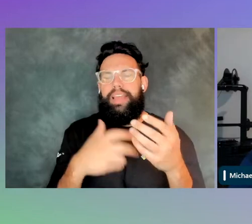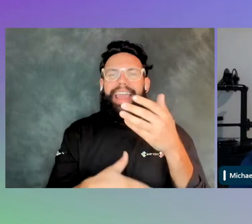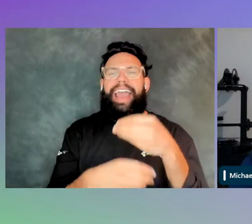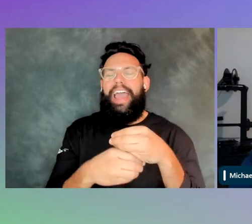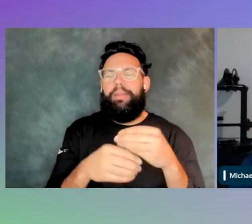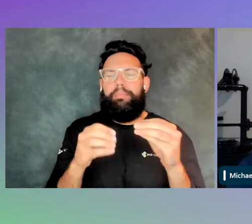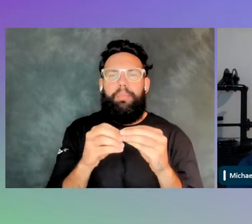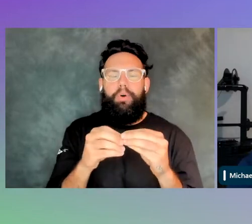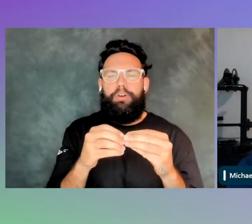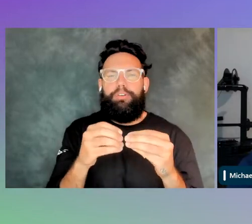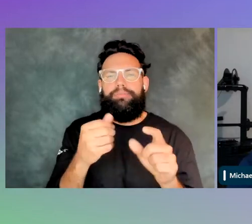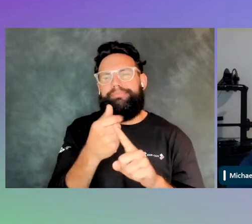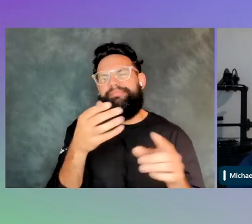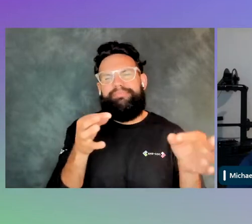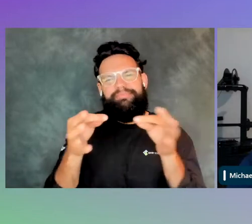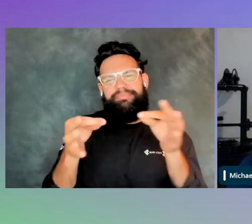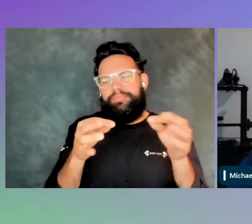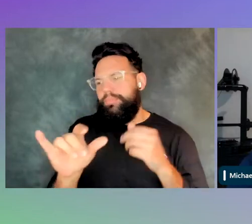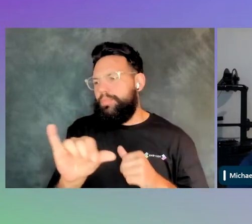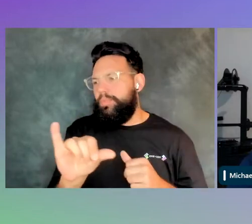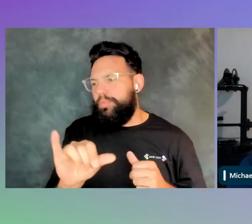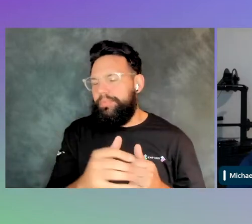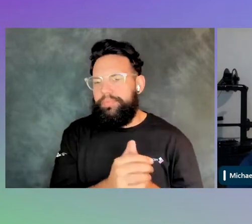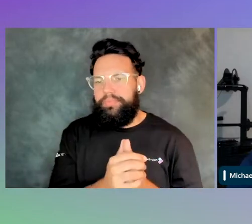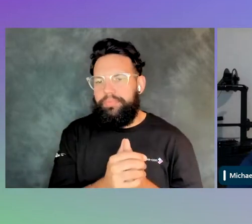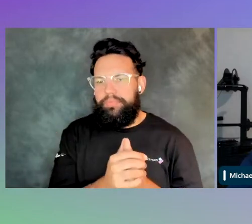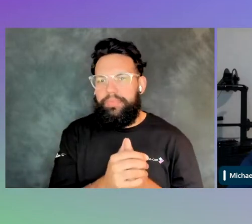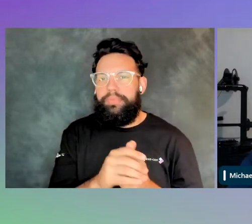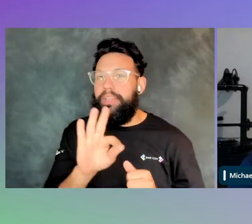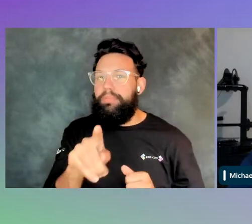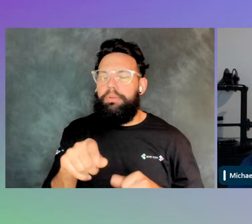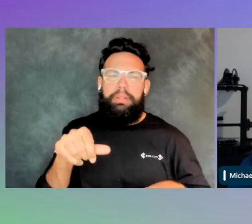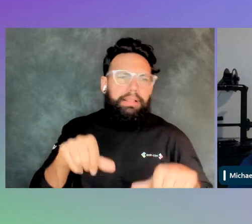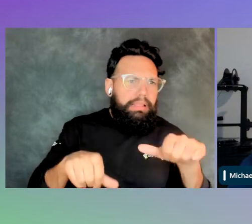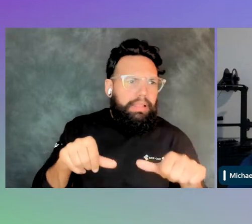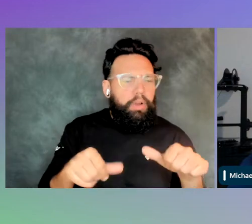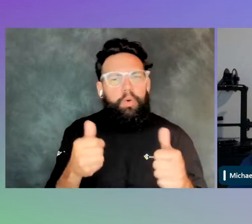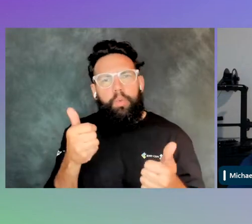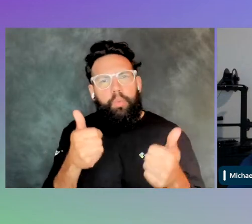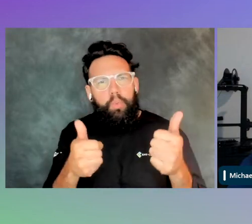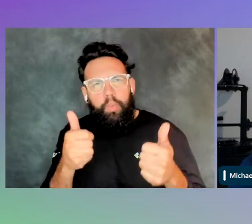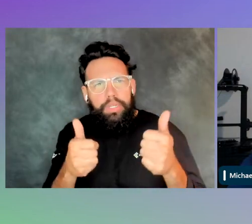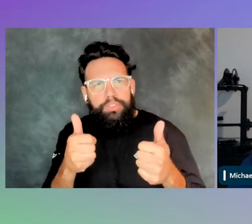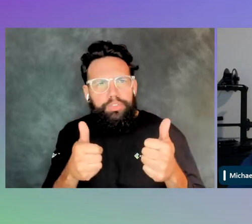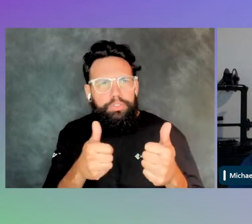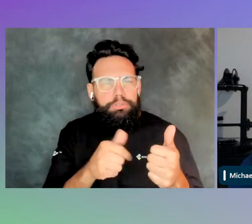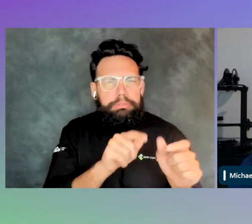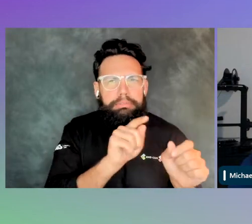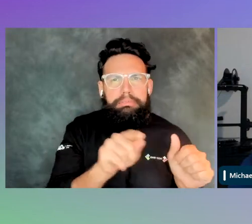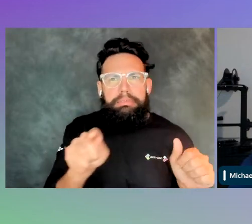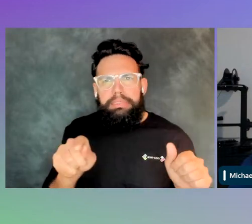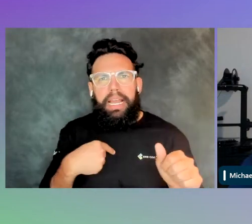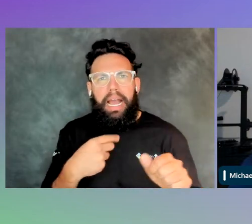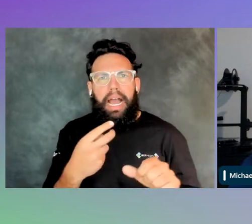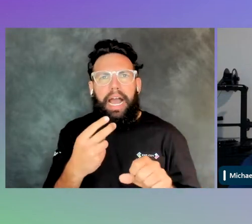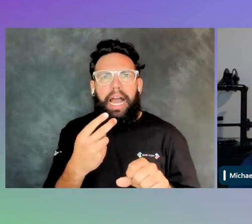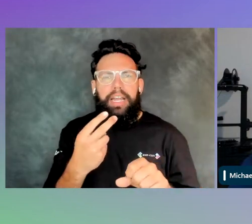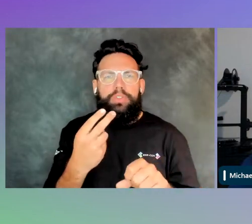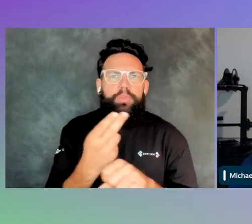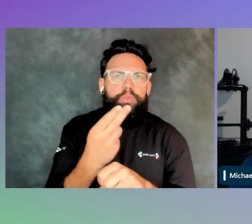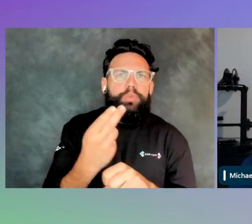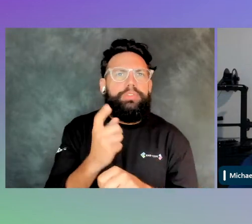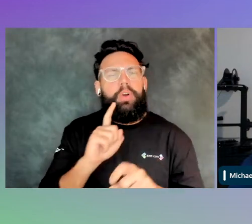looking at what framework to choose to add accessibility on, start with what you have.